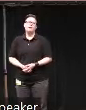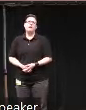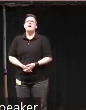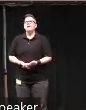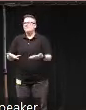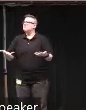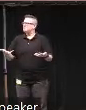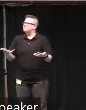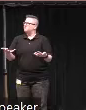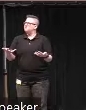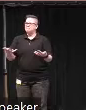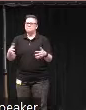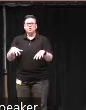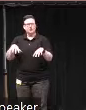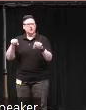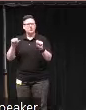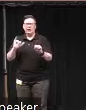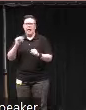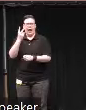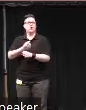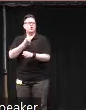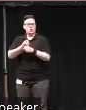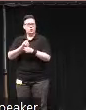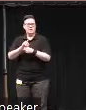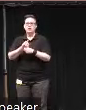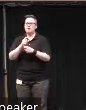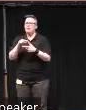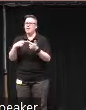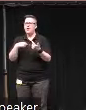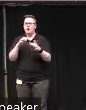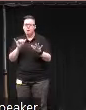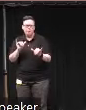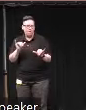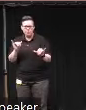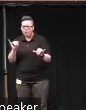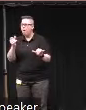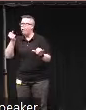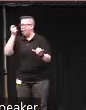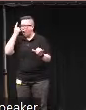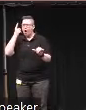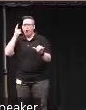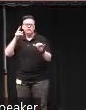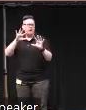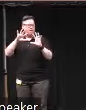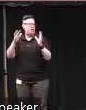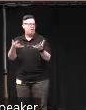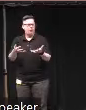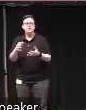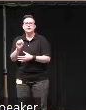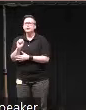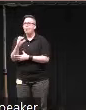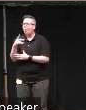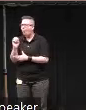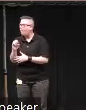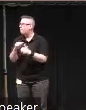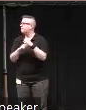it took me about at least 2 years to just understand the overall scope and the